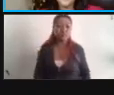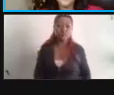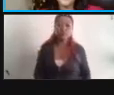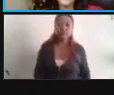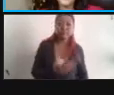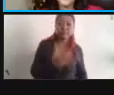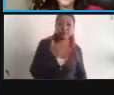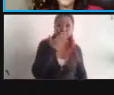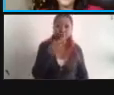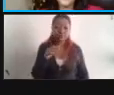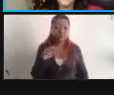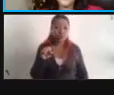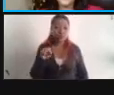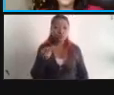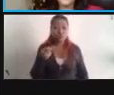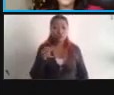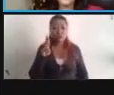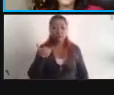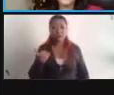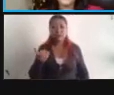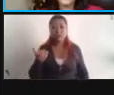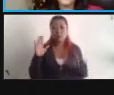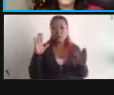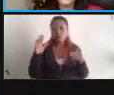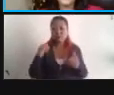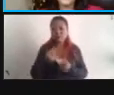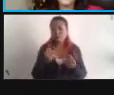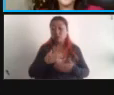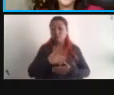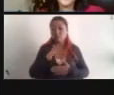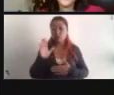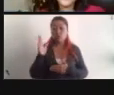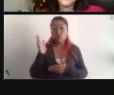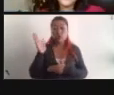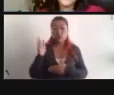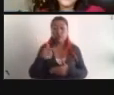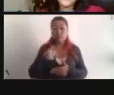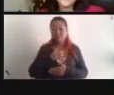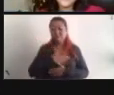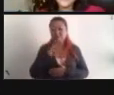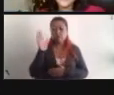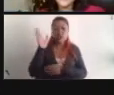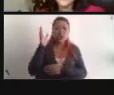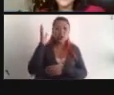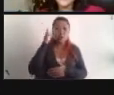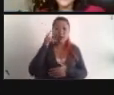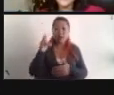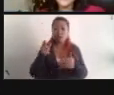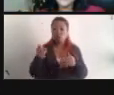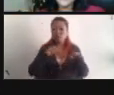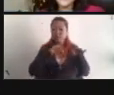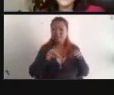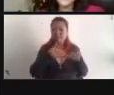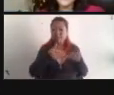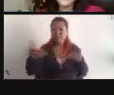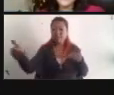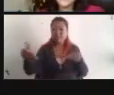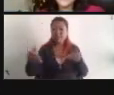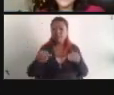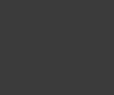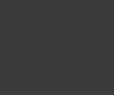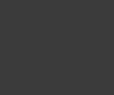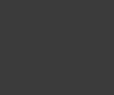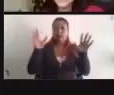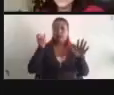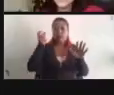Thanks, Sharmi. I hope everybody's enjoyed your talk. I always like when you talk it because you laid this out in a way that gives us a good